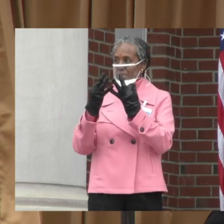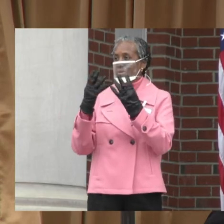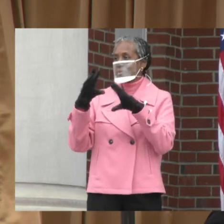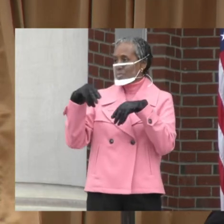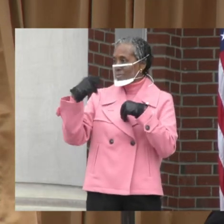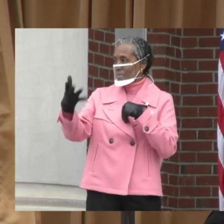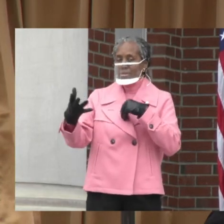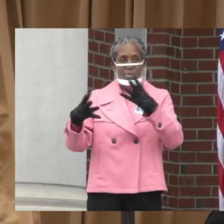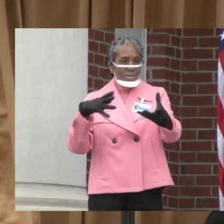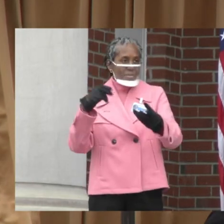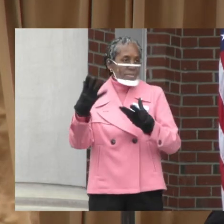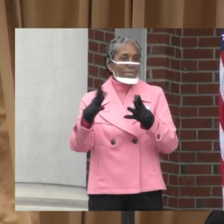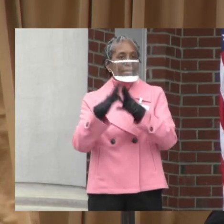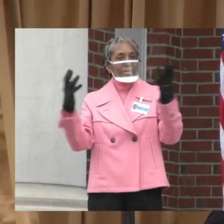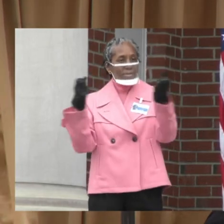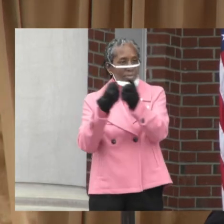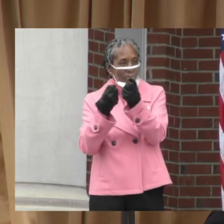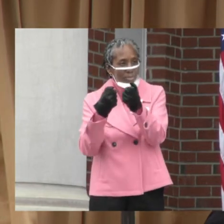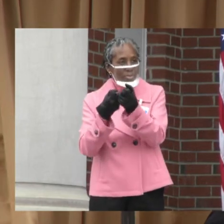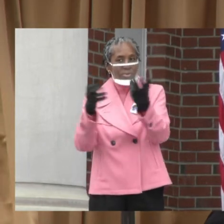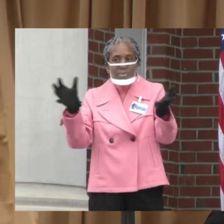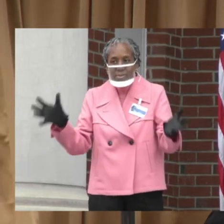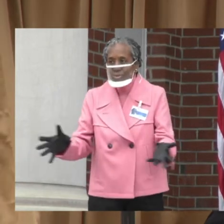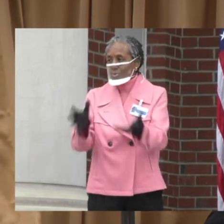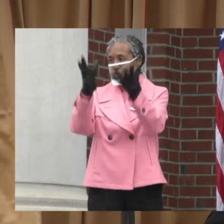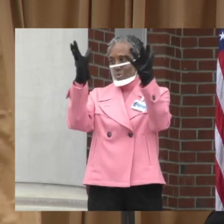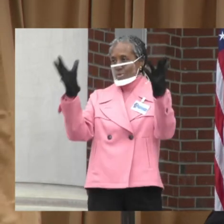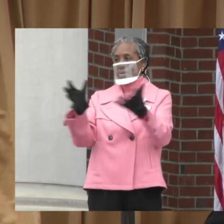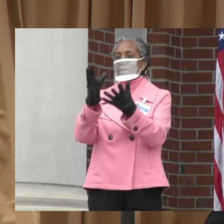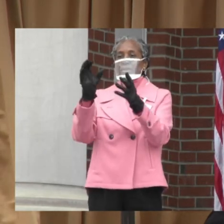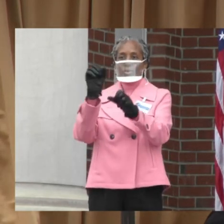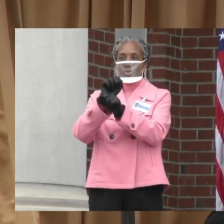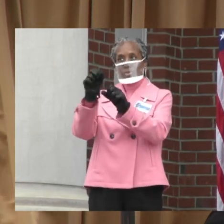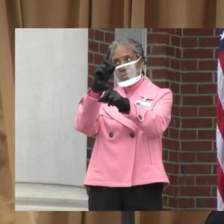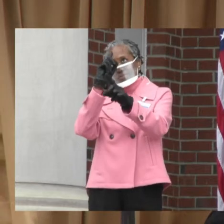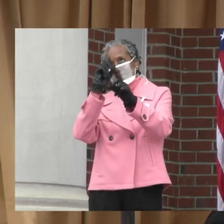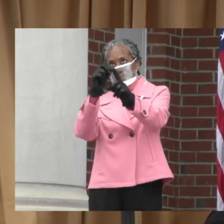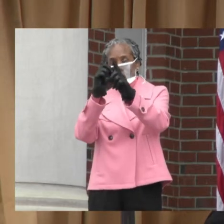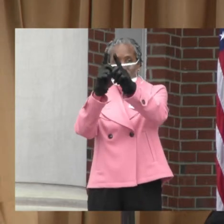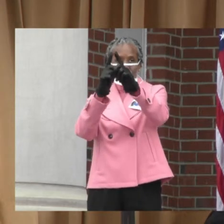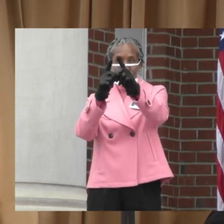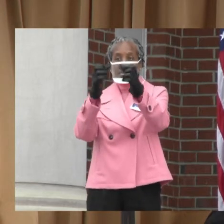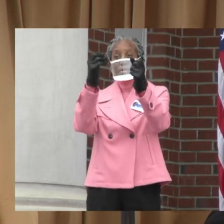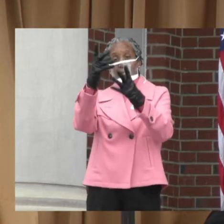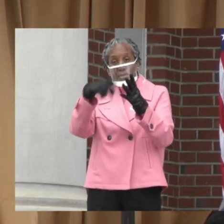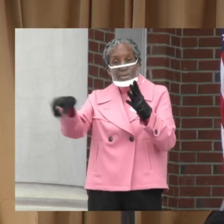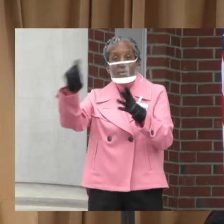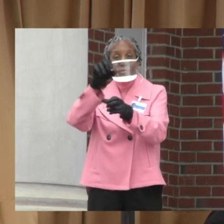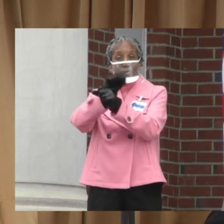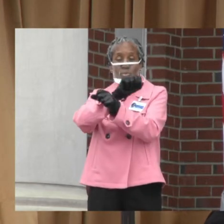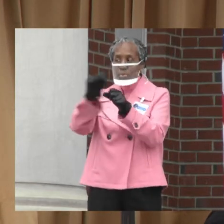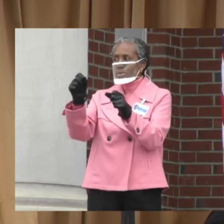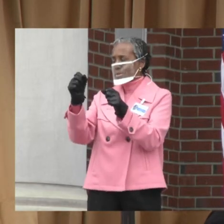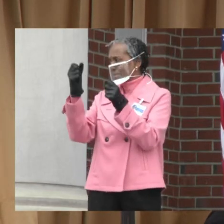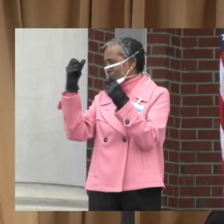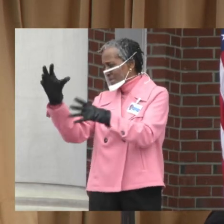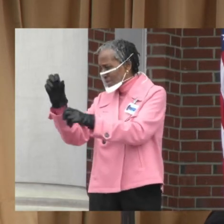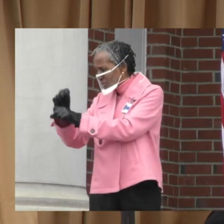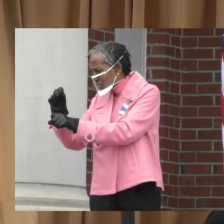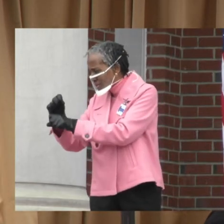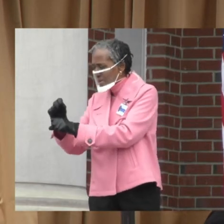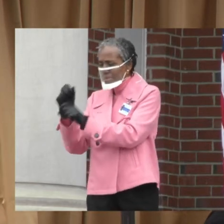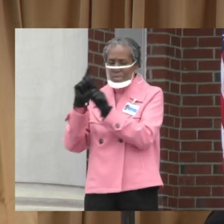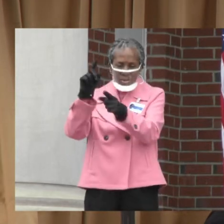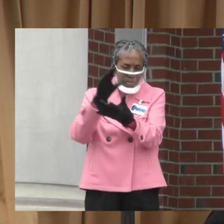provided you tremendous support and encouragement as you've worked towards your goal. We know many of you have worked one or more jobs while going to